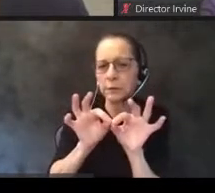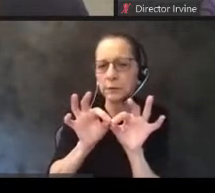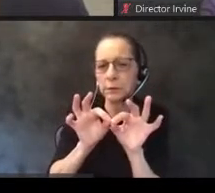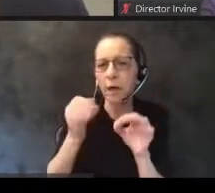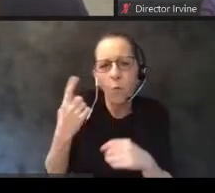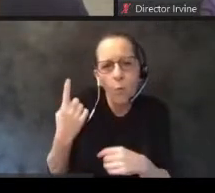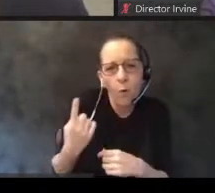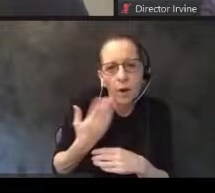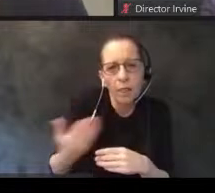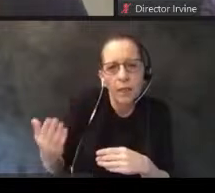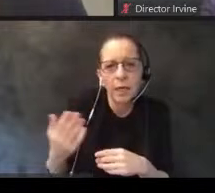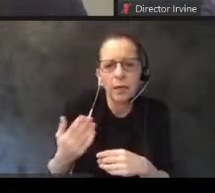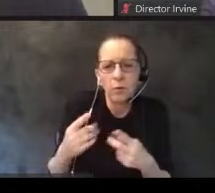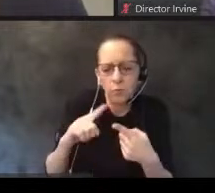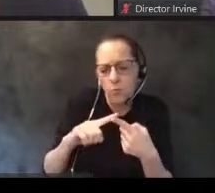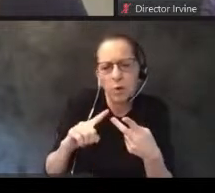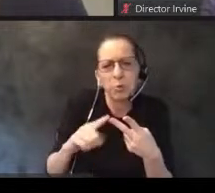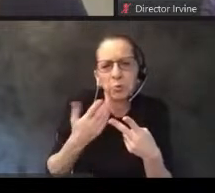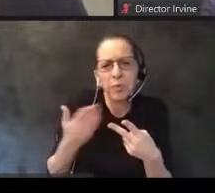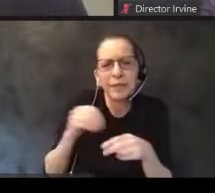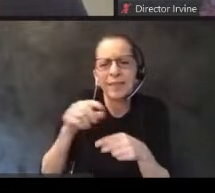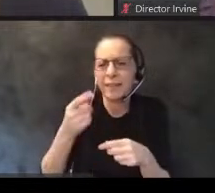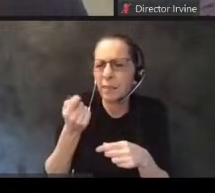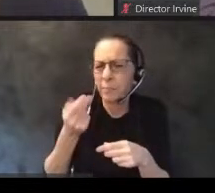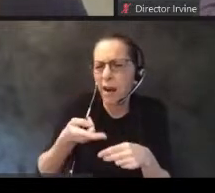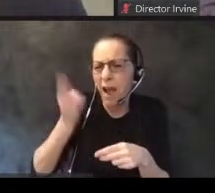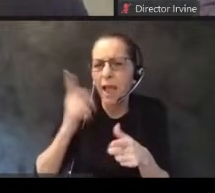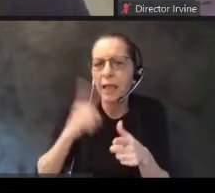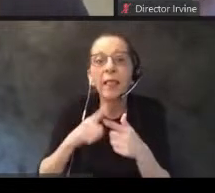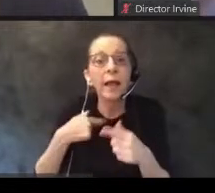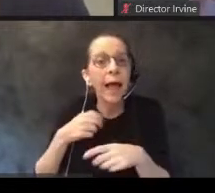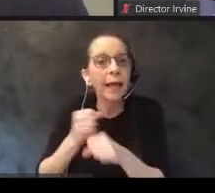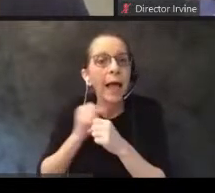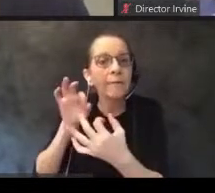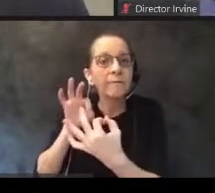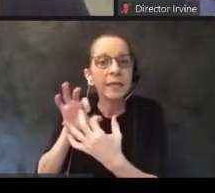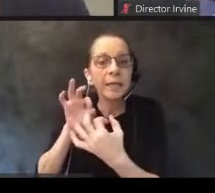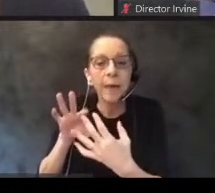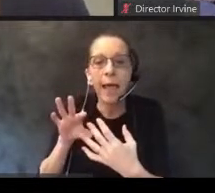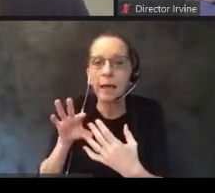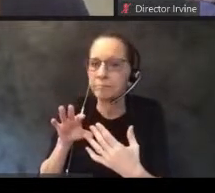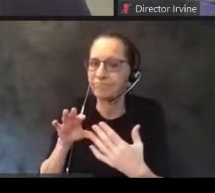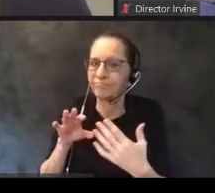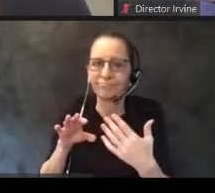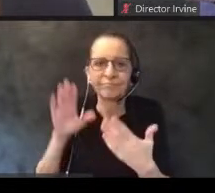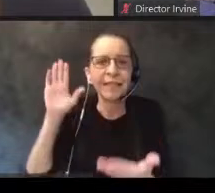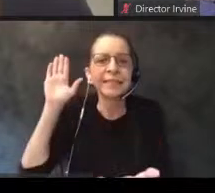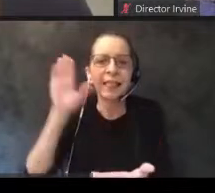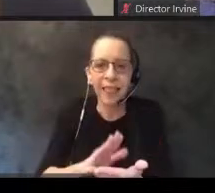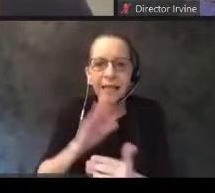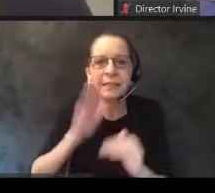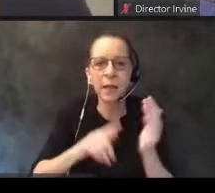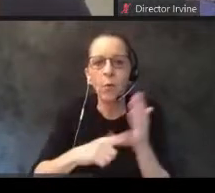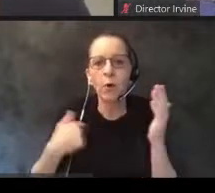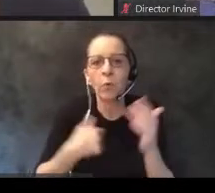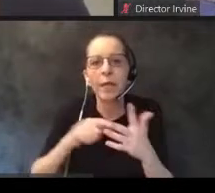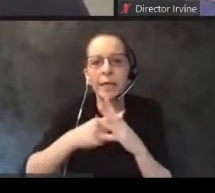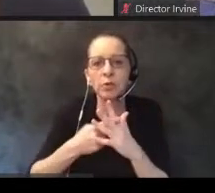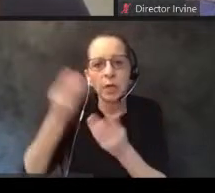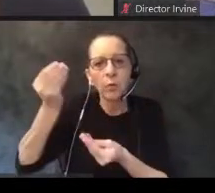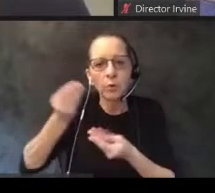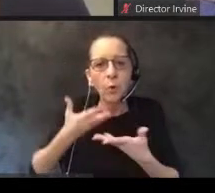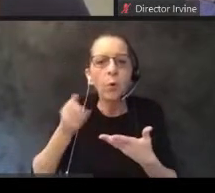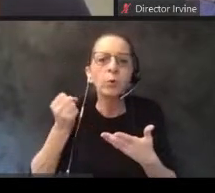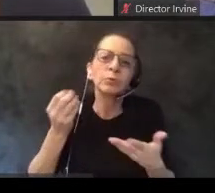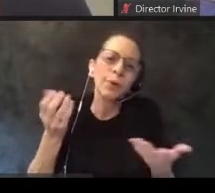of the items or two of the items that were a little high, and then I got feedback that it was a lot less than what we had initially been told. So I think